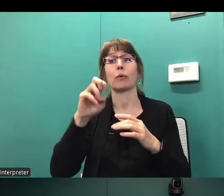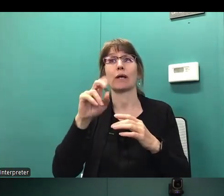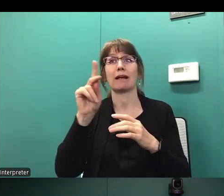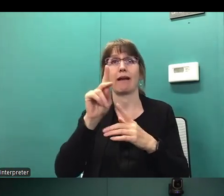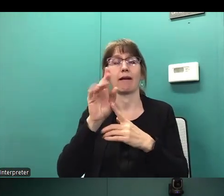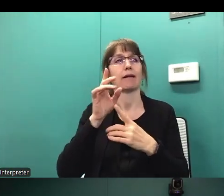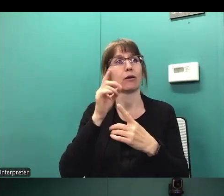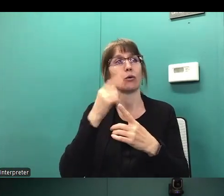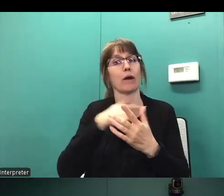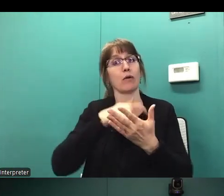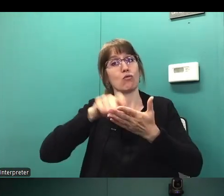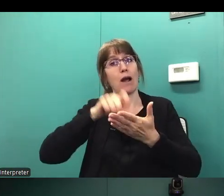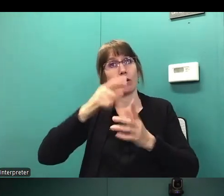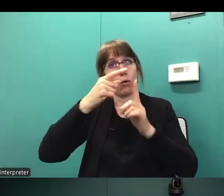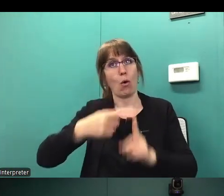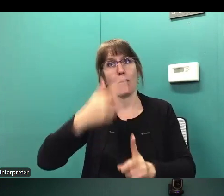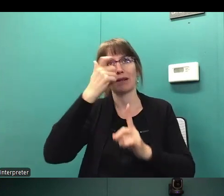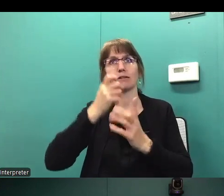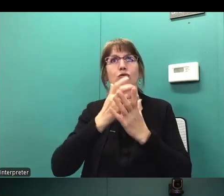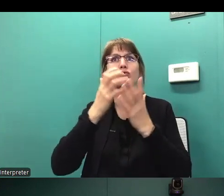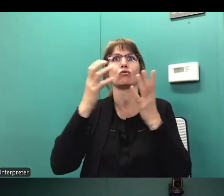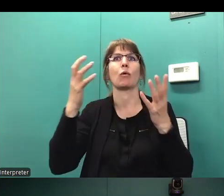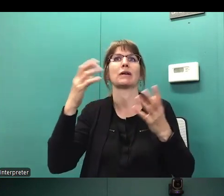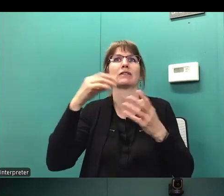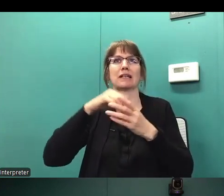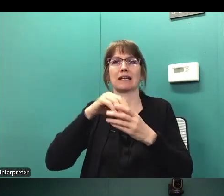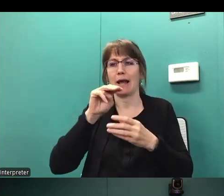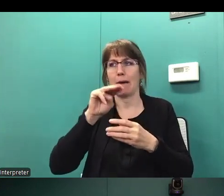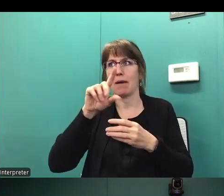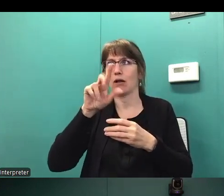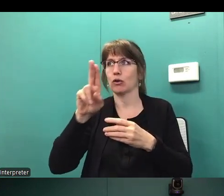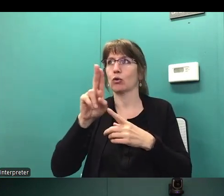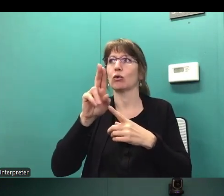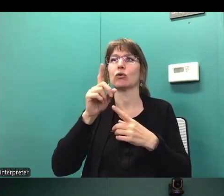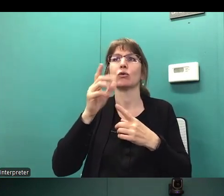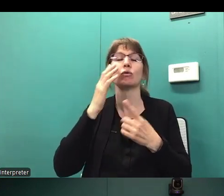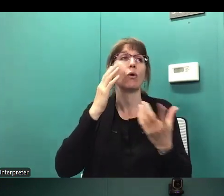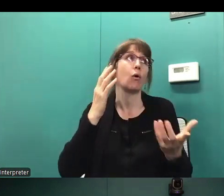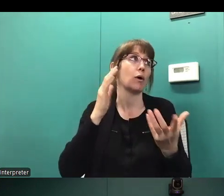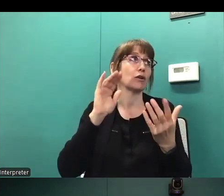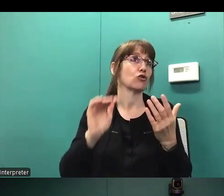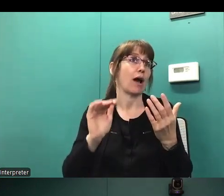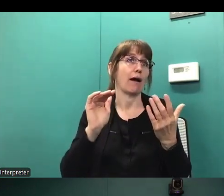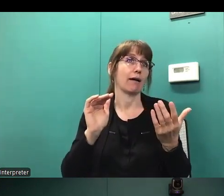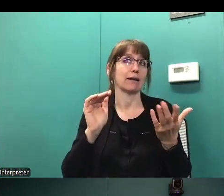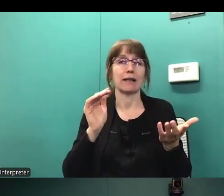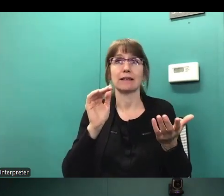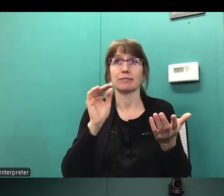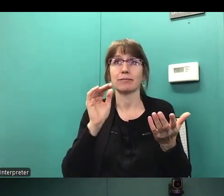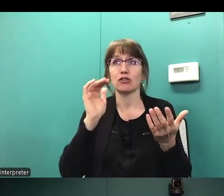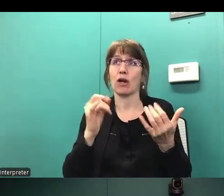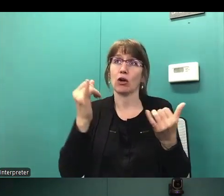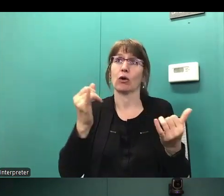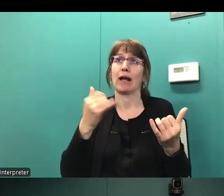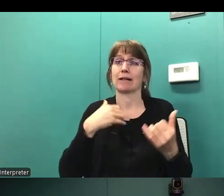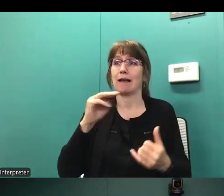writing goals because there's so much within an MLU. You know that a child's going to, like, if you write a goal, like a child currently has